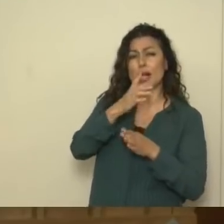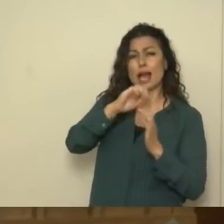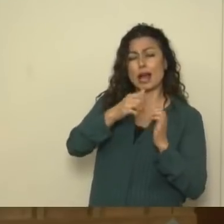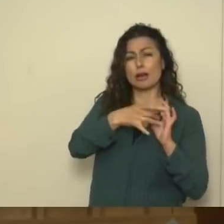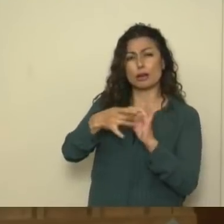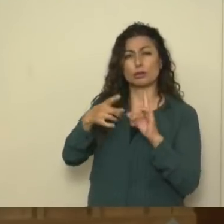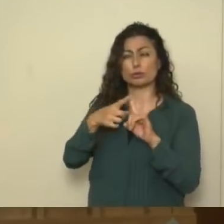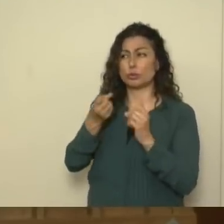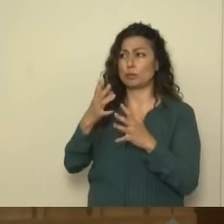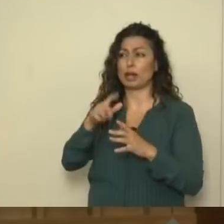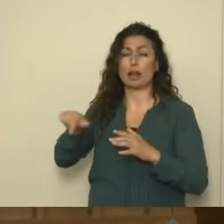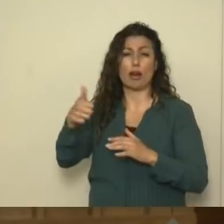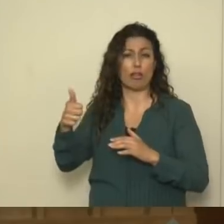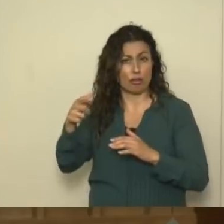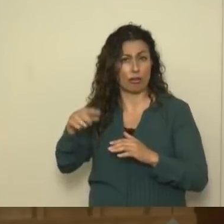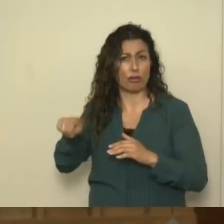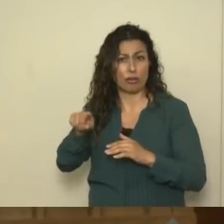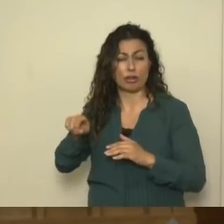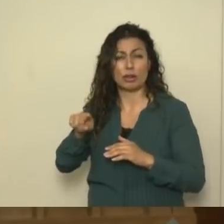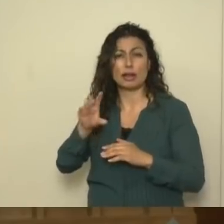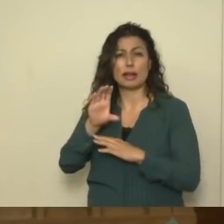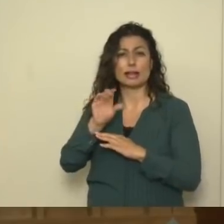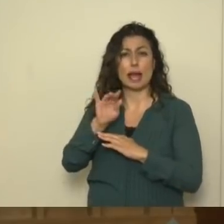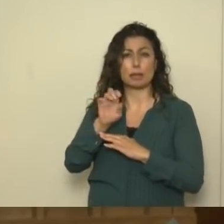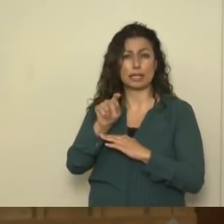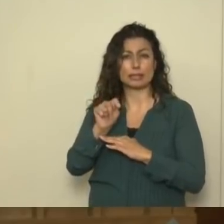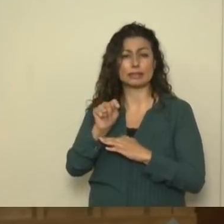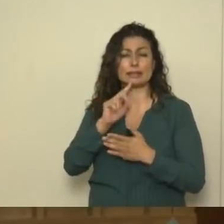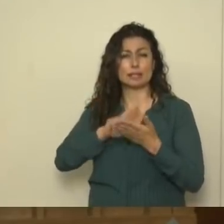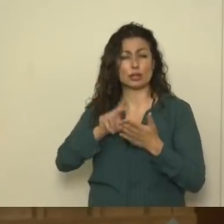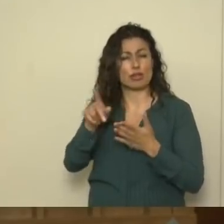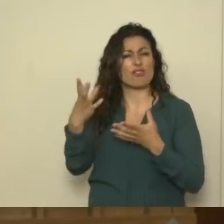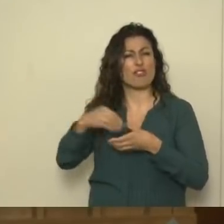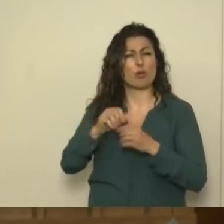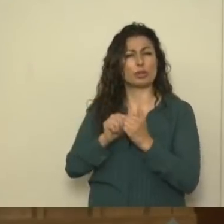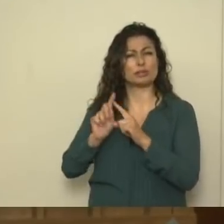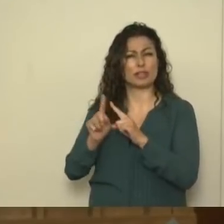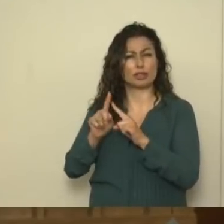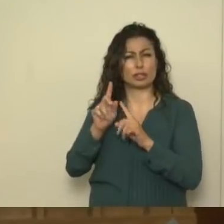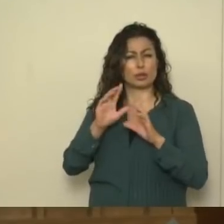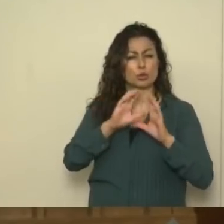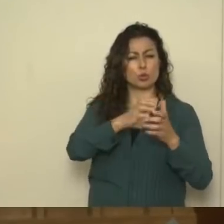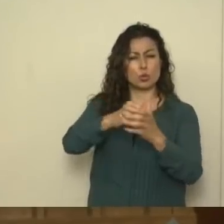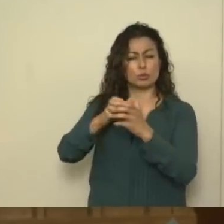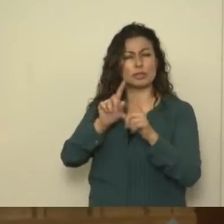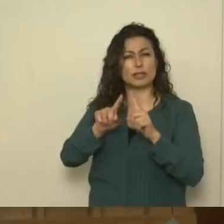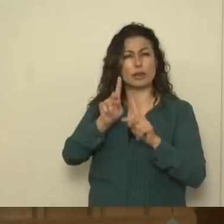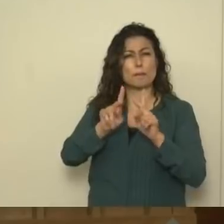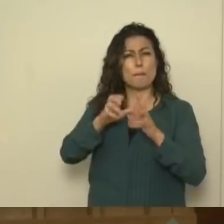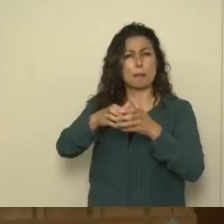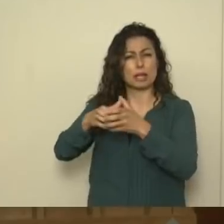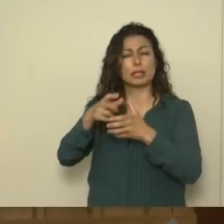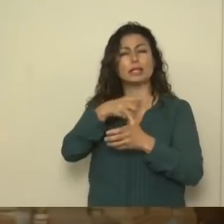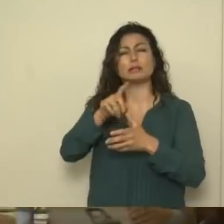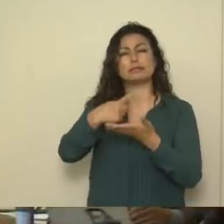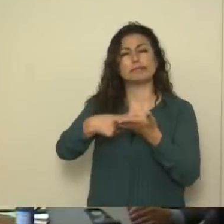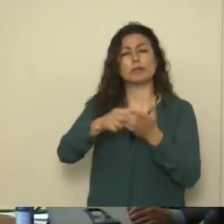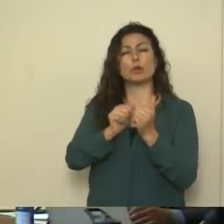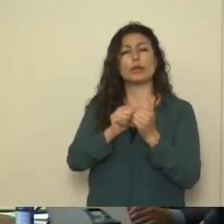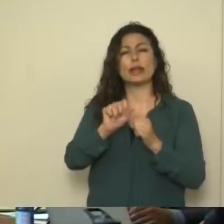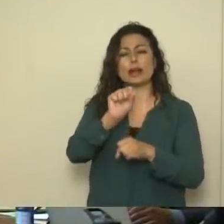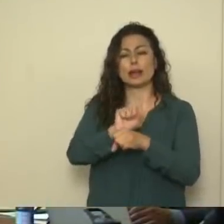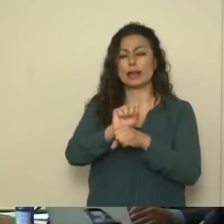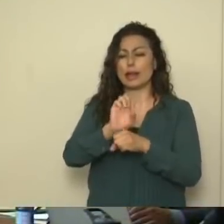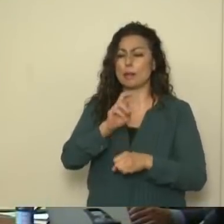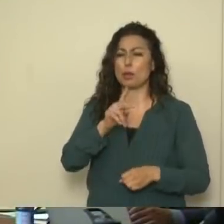cabinet secretaries have become involved in testing with different groups of populations. And Jim's going to tell you today about his work with employer groups, which has been